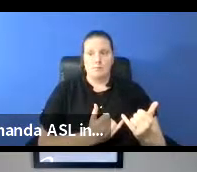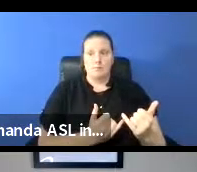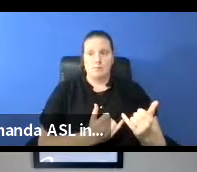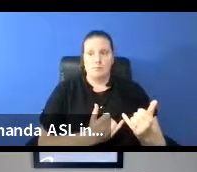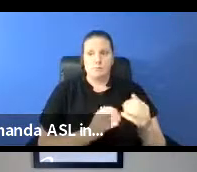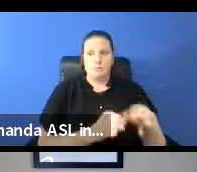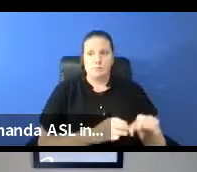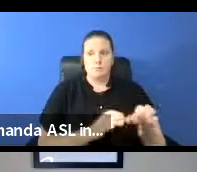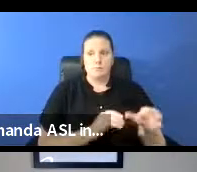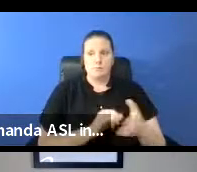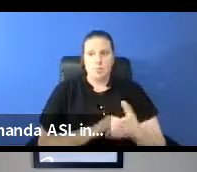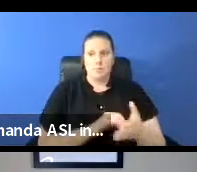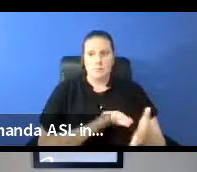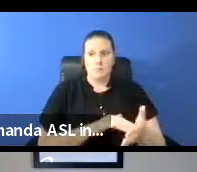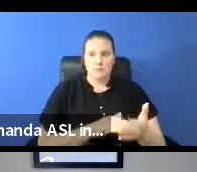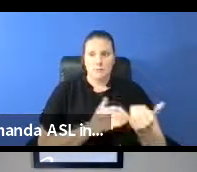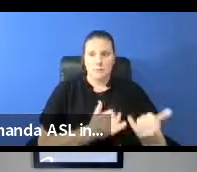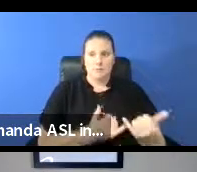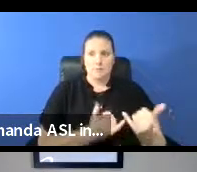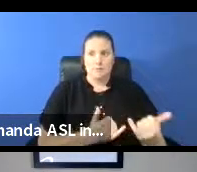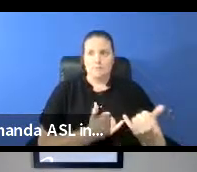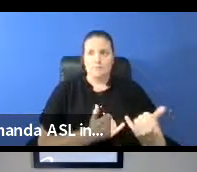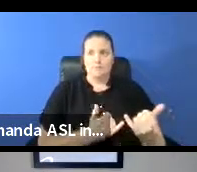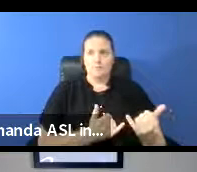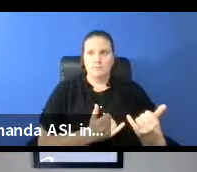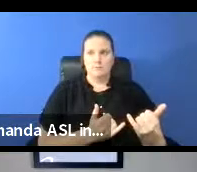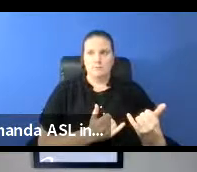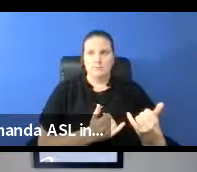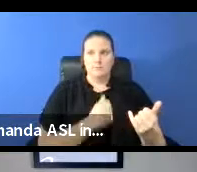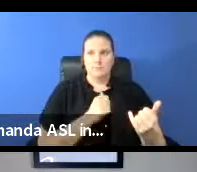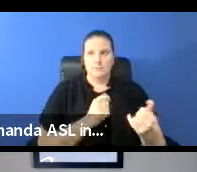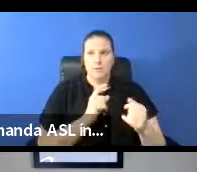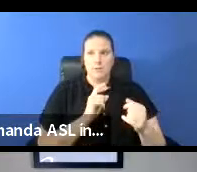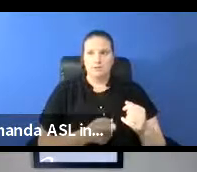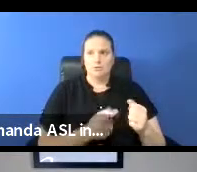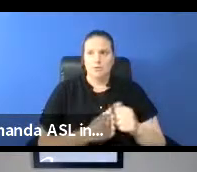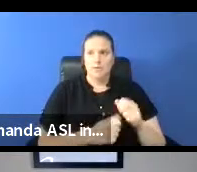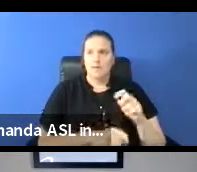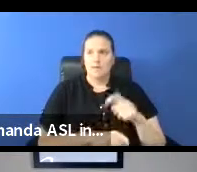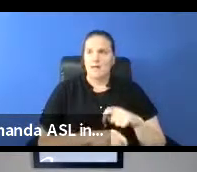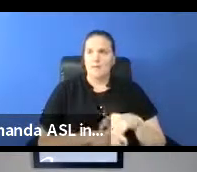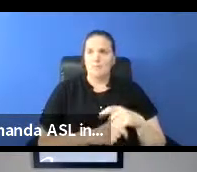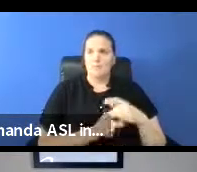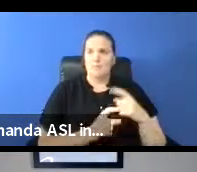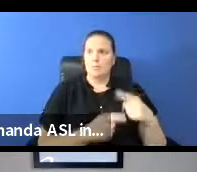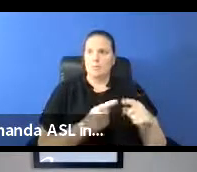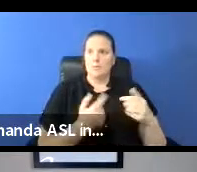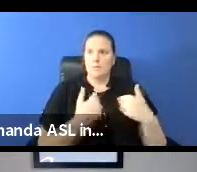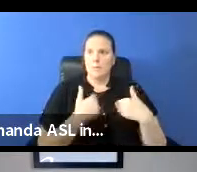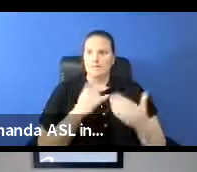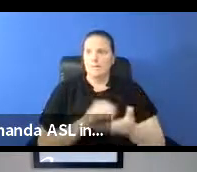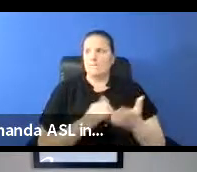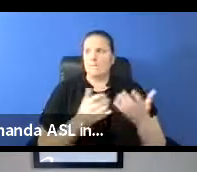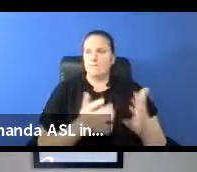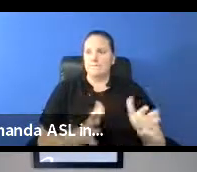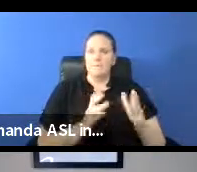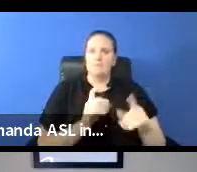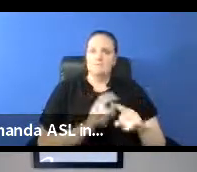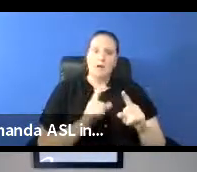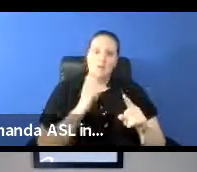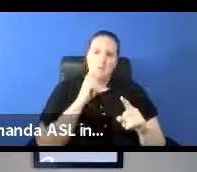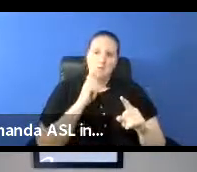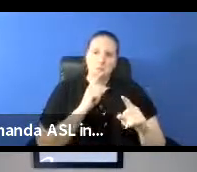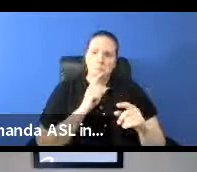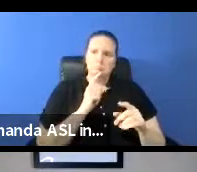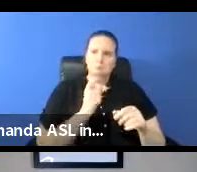doing those studies right now. I'm not quite sure on the timing of when we're going to have that completed, but I think it's early